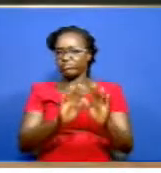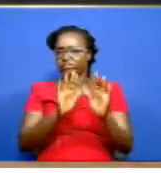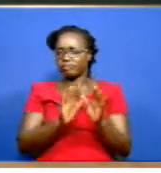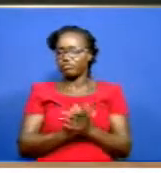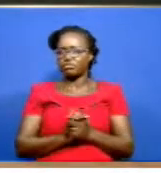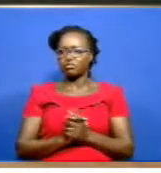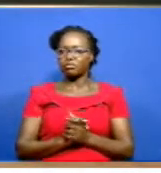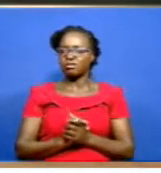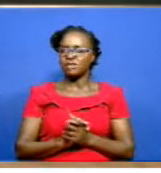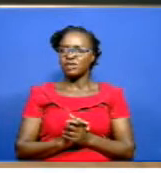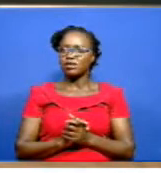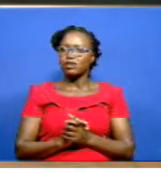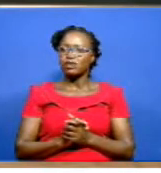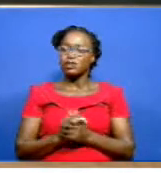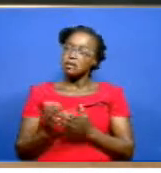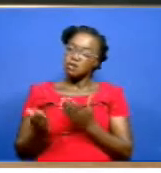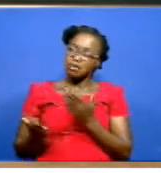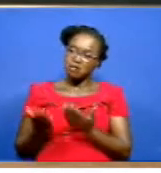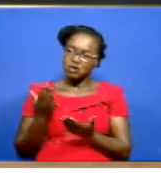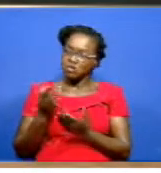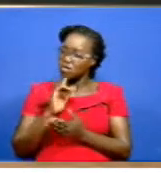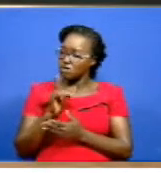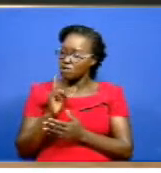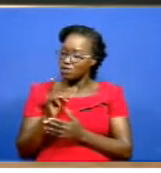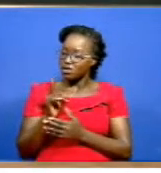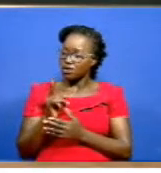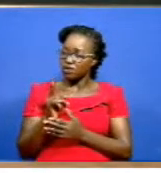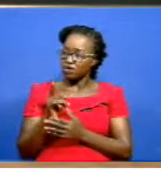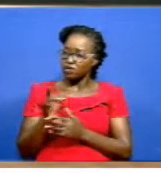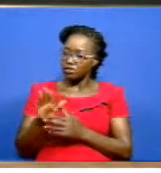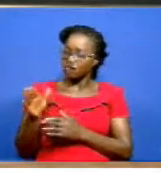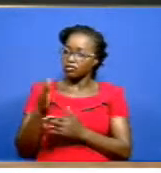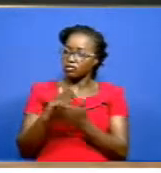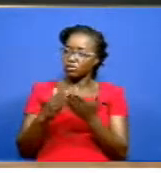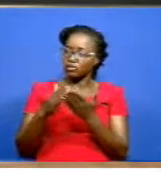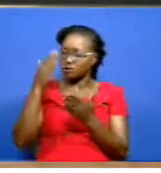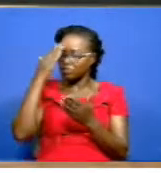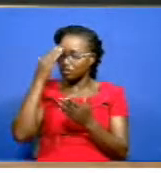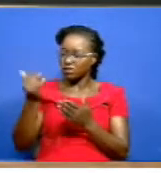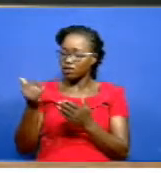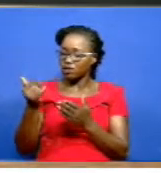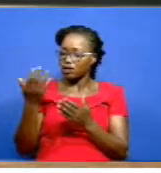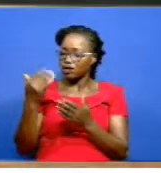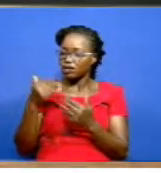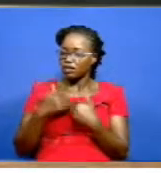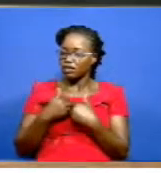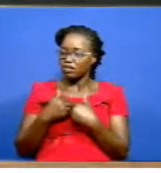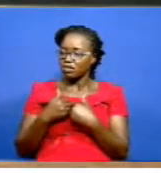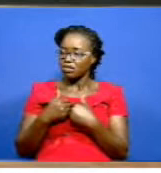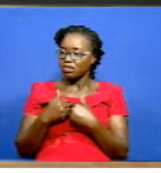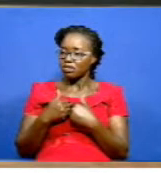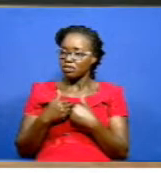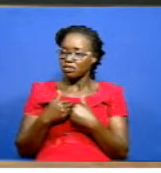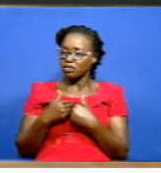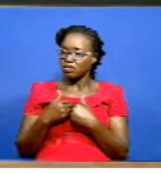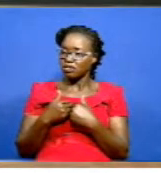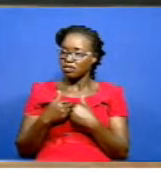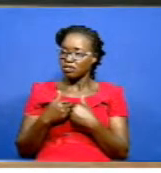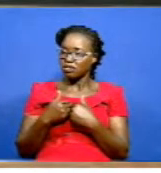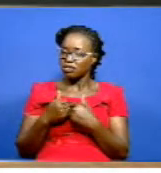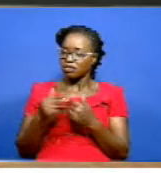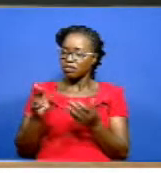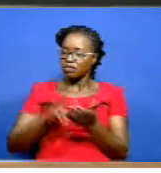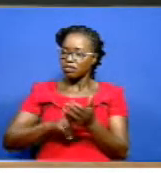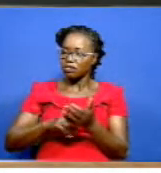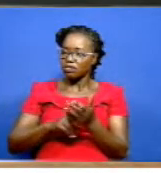So maybe it's just a precautionary measure on their part, because they have recorded